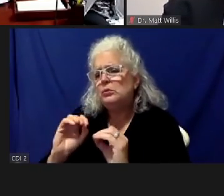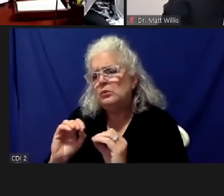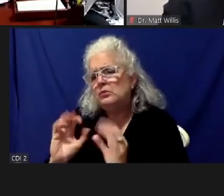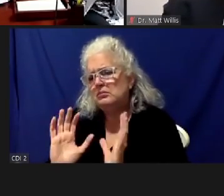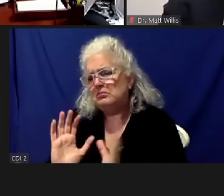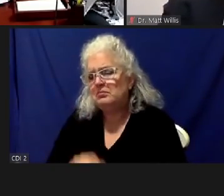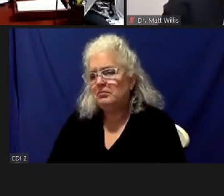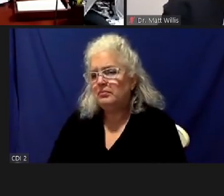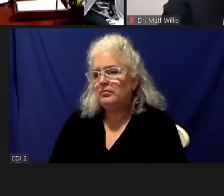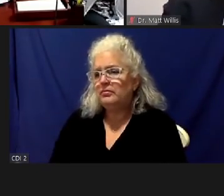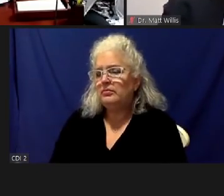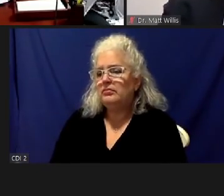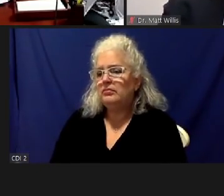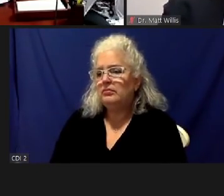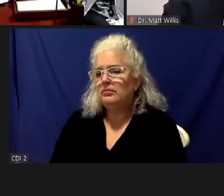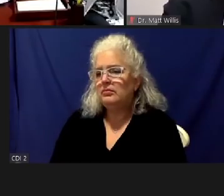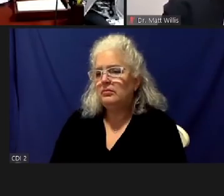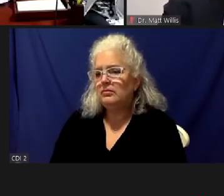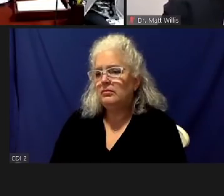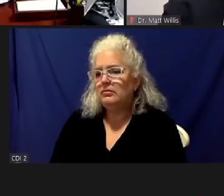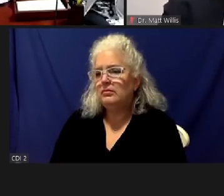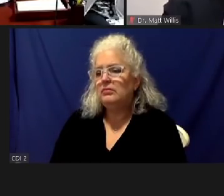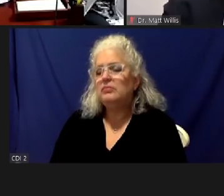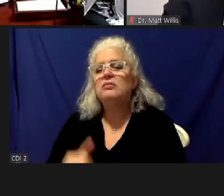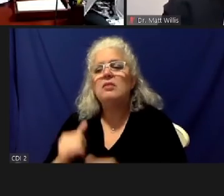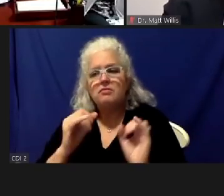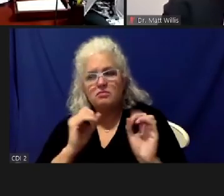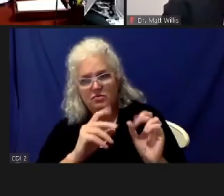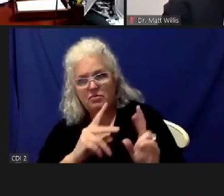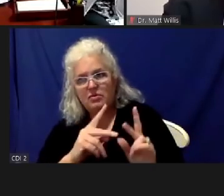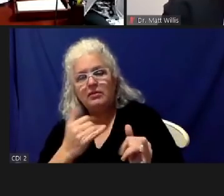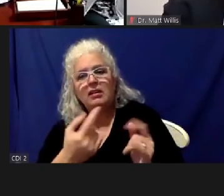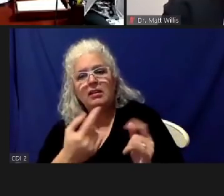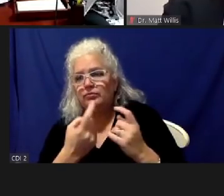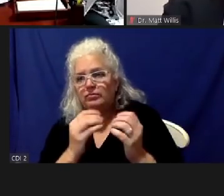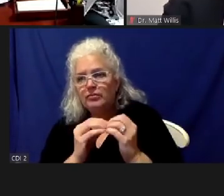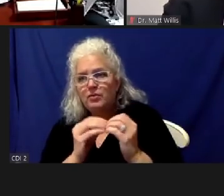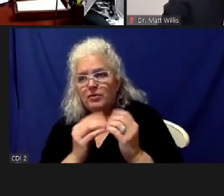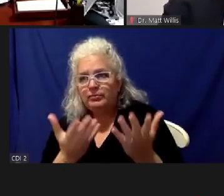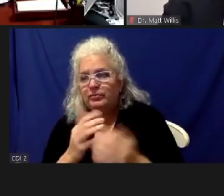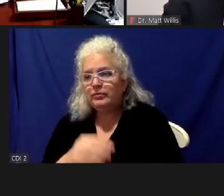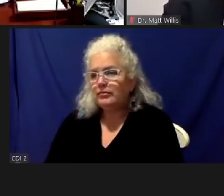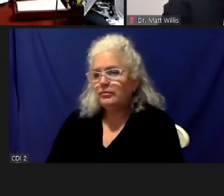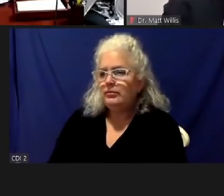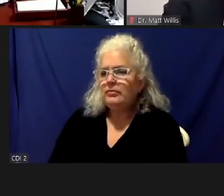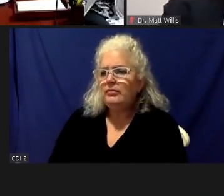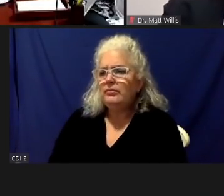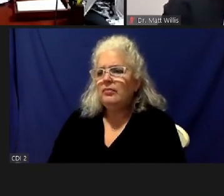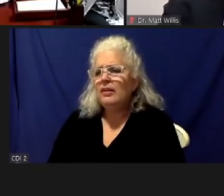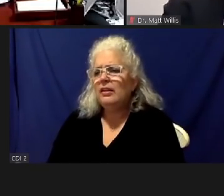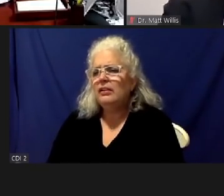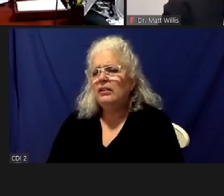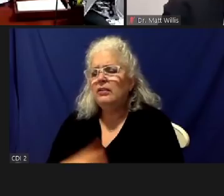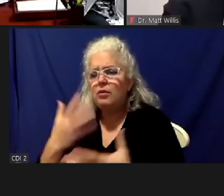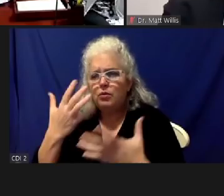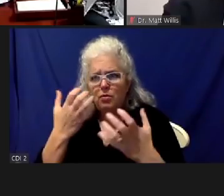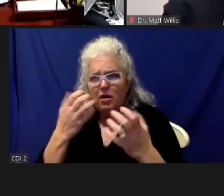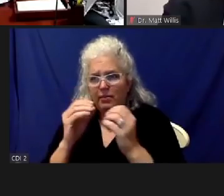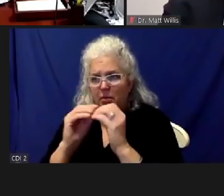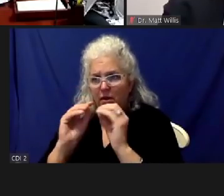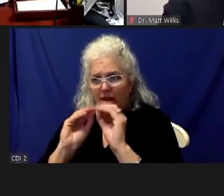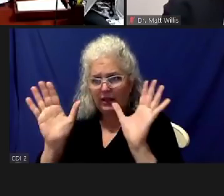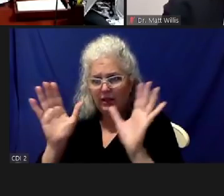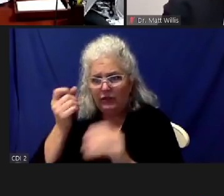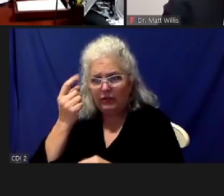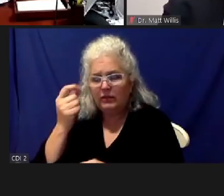there's some questions around clarity of who is Kaiser vaccinating right now, because it